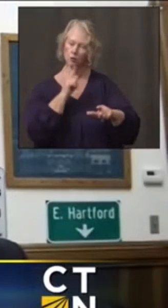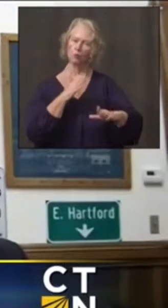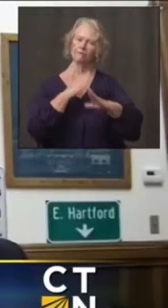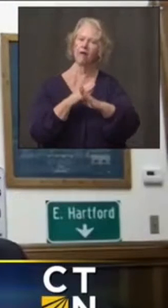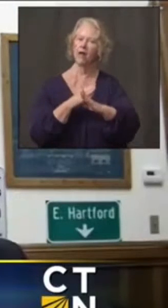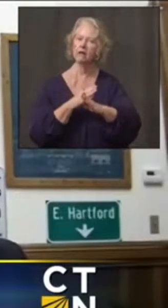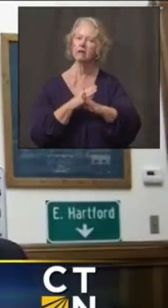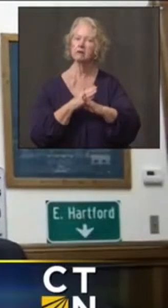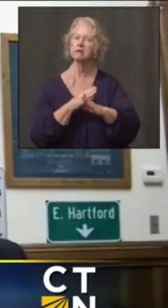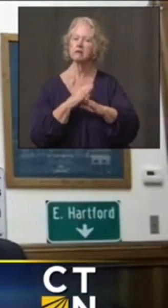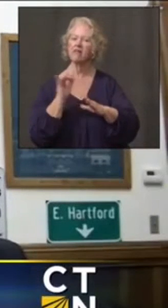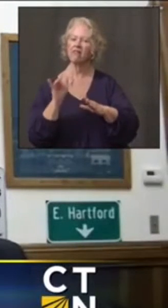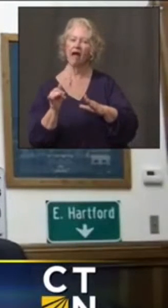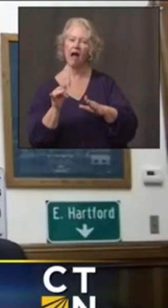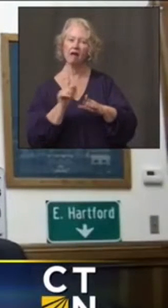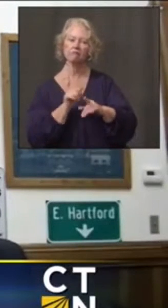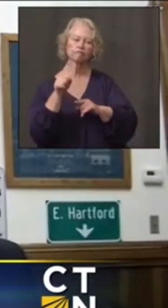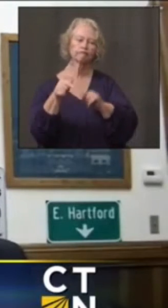sports events.